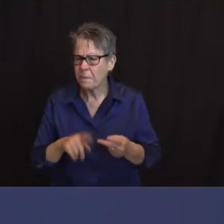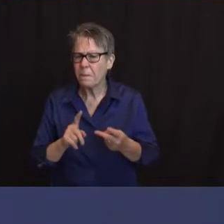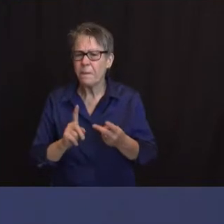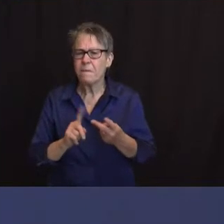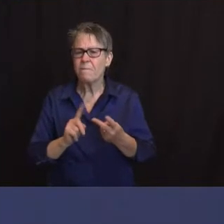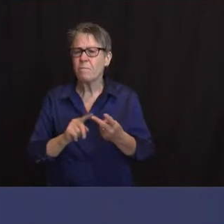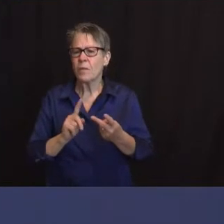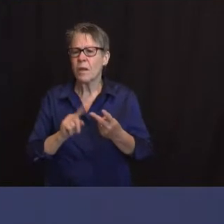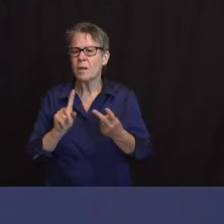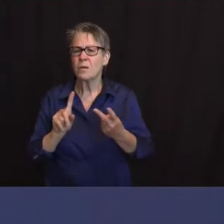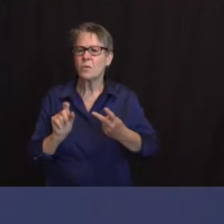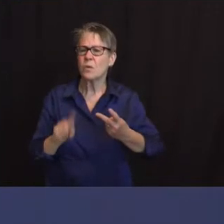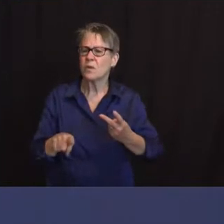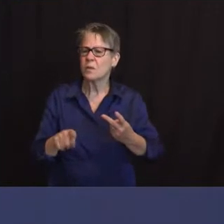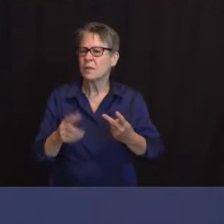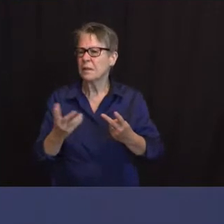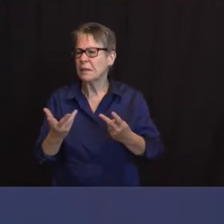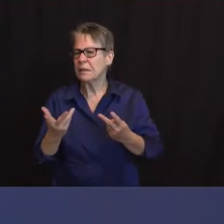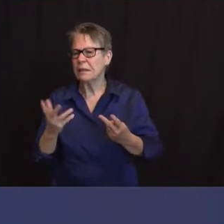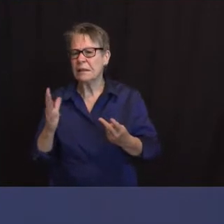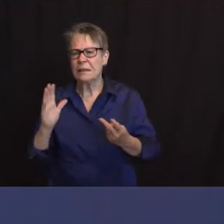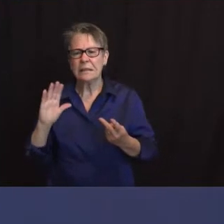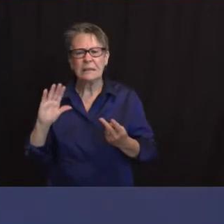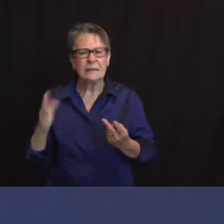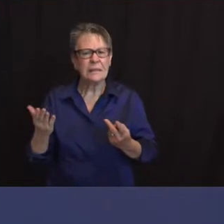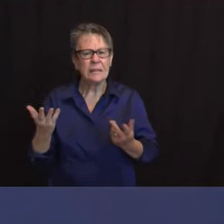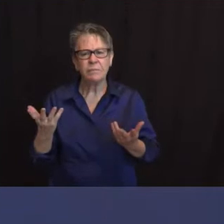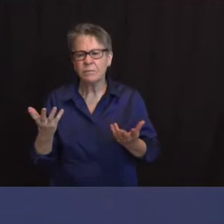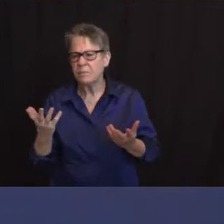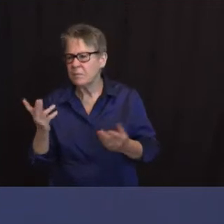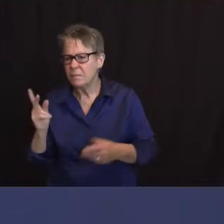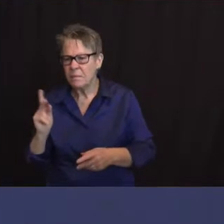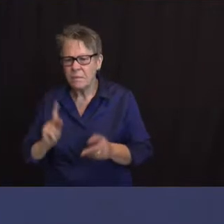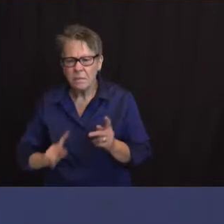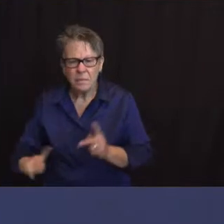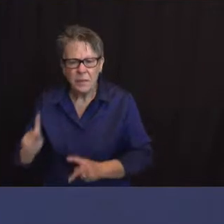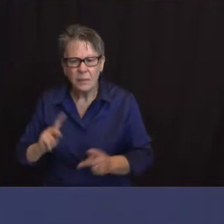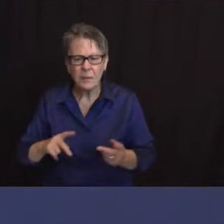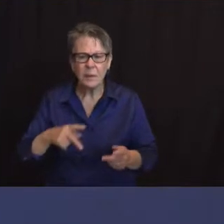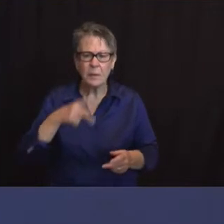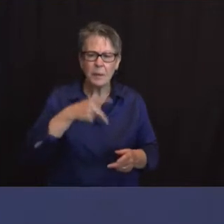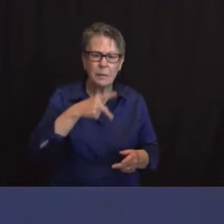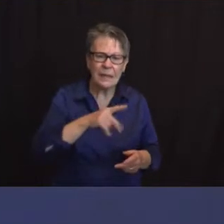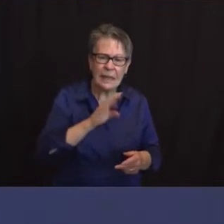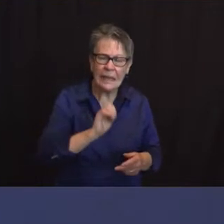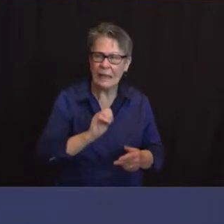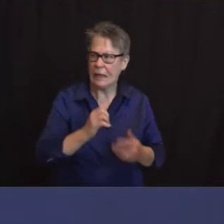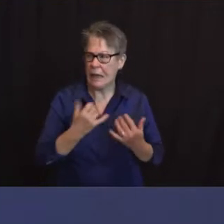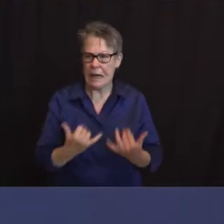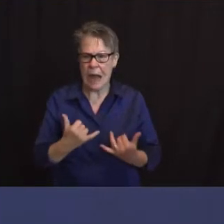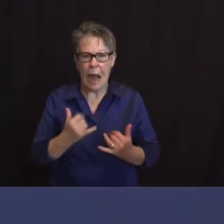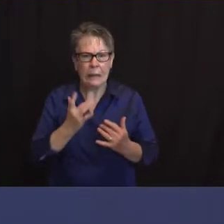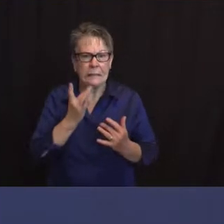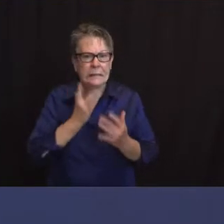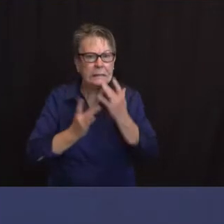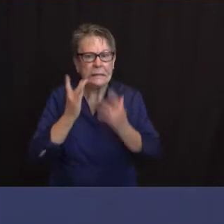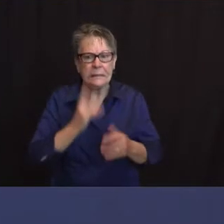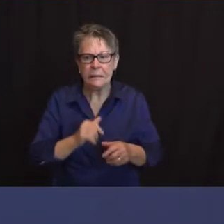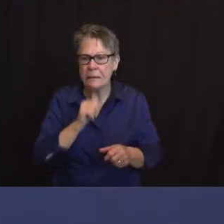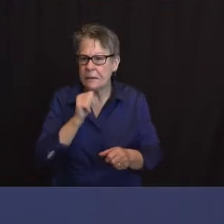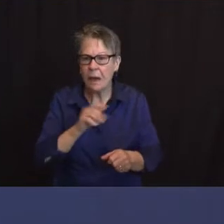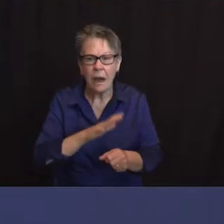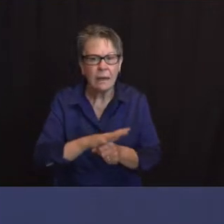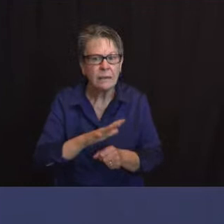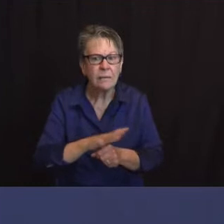it doesn't seem like personnel and PPE shortages are having as much of effect in these facilities at this stage. So I wonder if you could describe